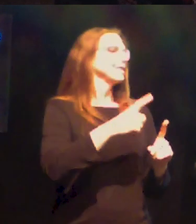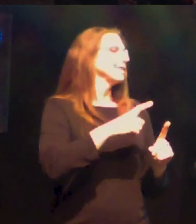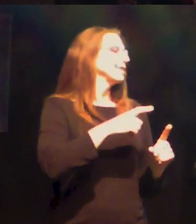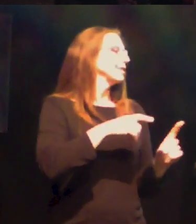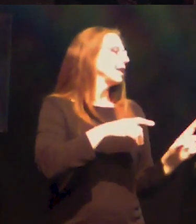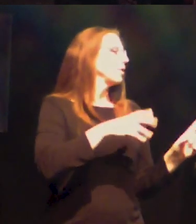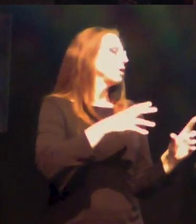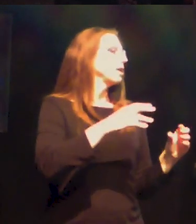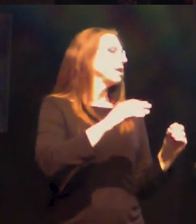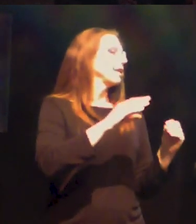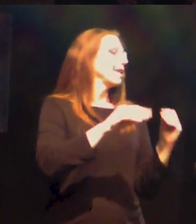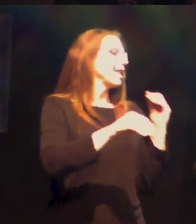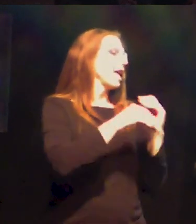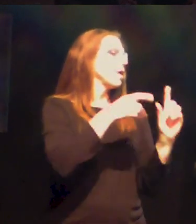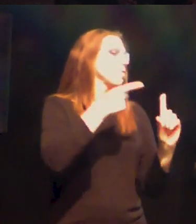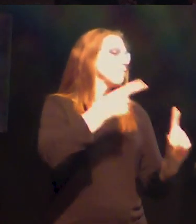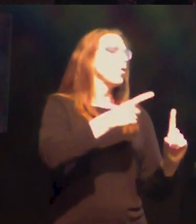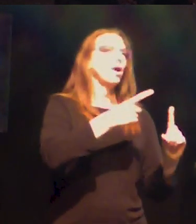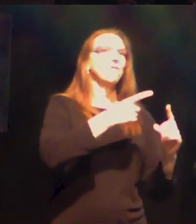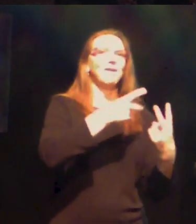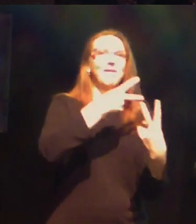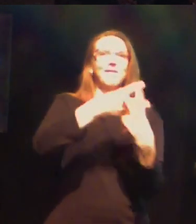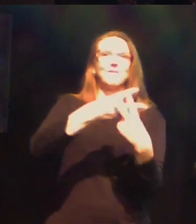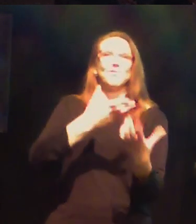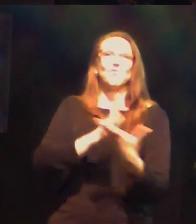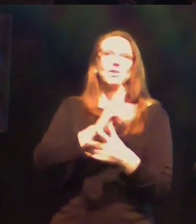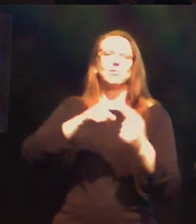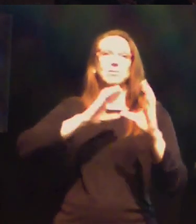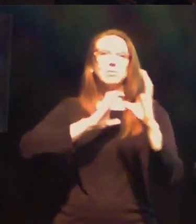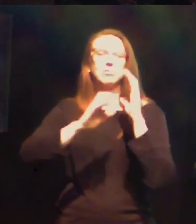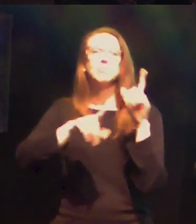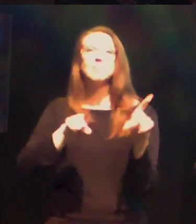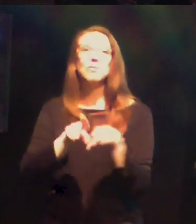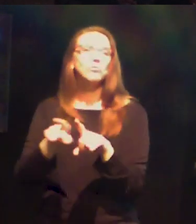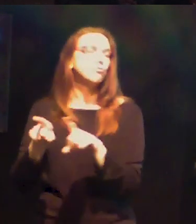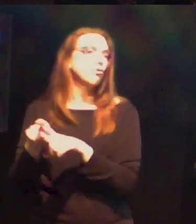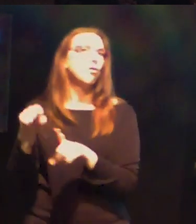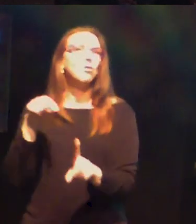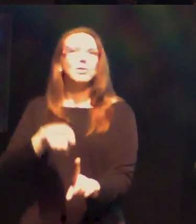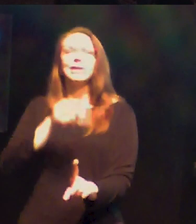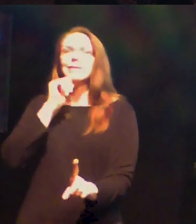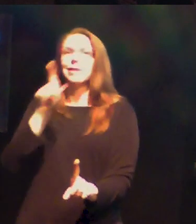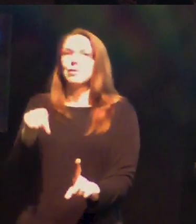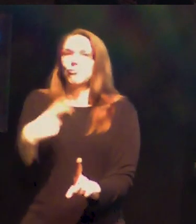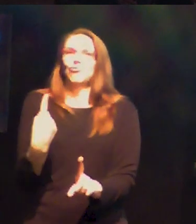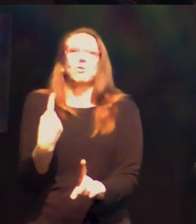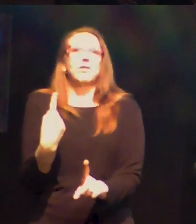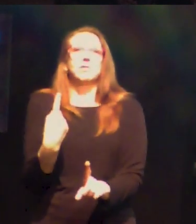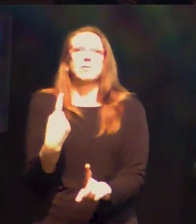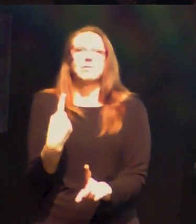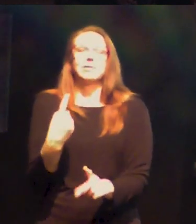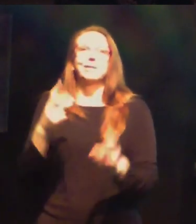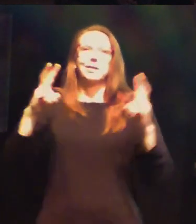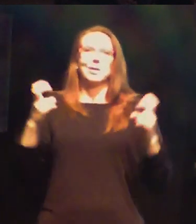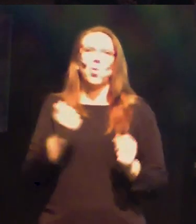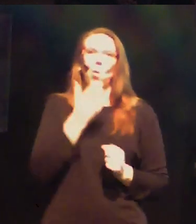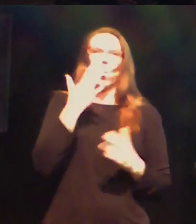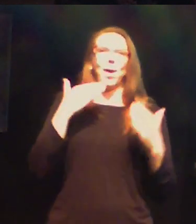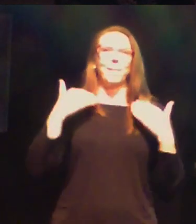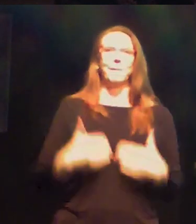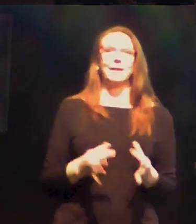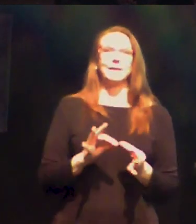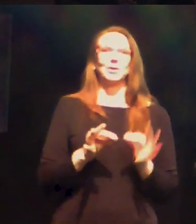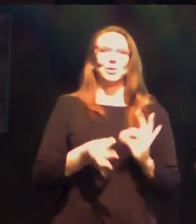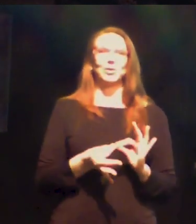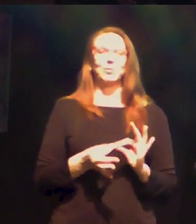want to add another point on that hashtag right to communication. Also, it's not just having a warm body interpreter. Every